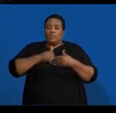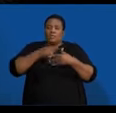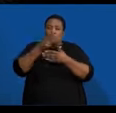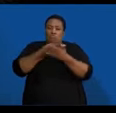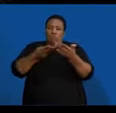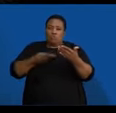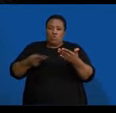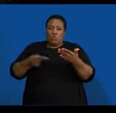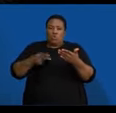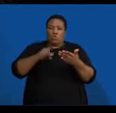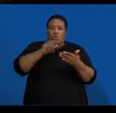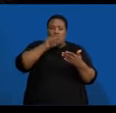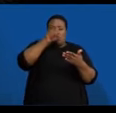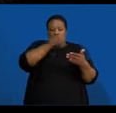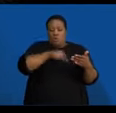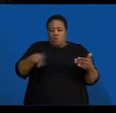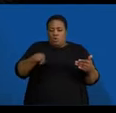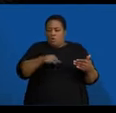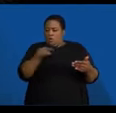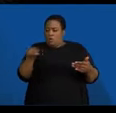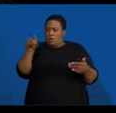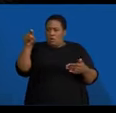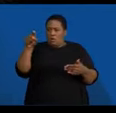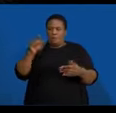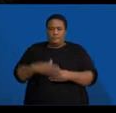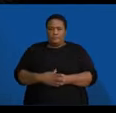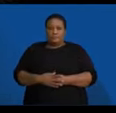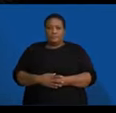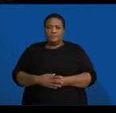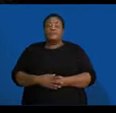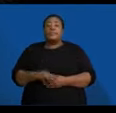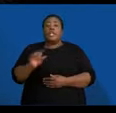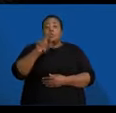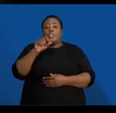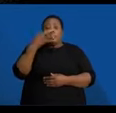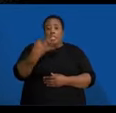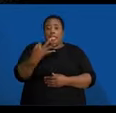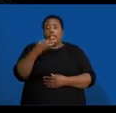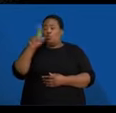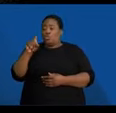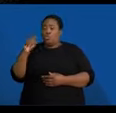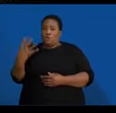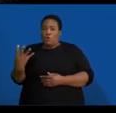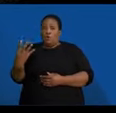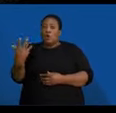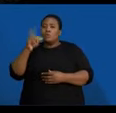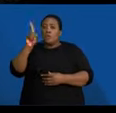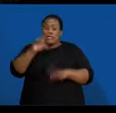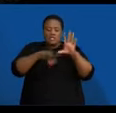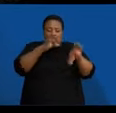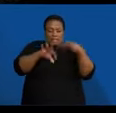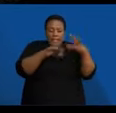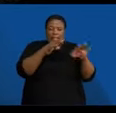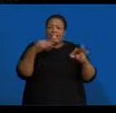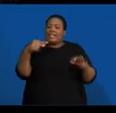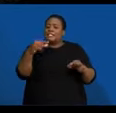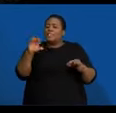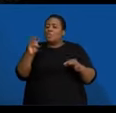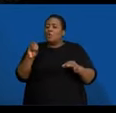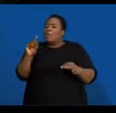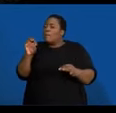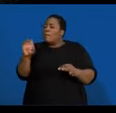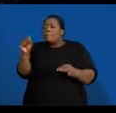our ogive. And then question 3 and 4 will be analytical geometry. So with